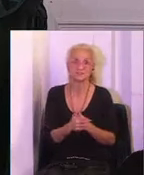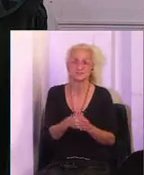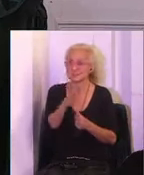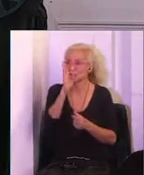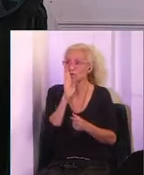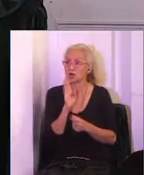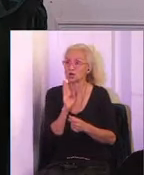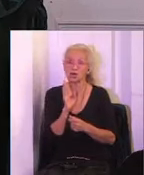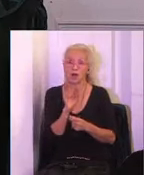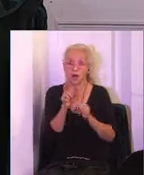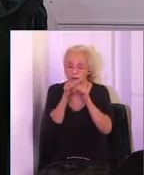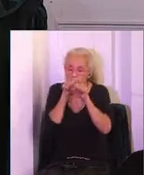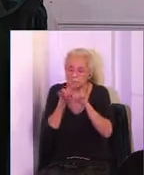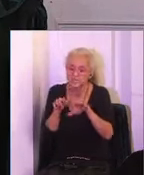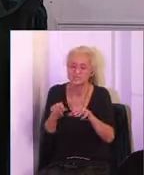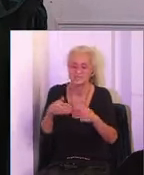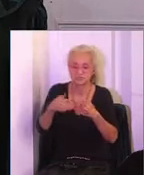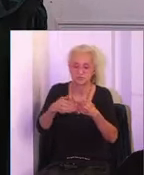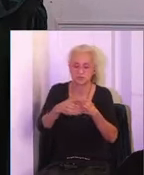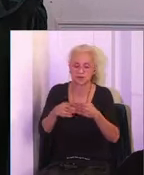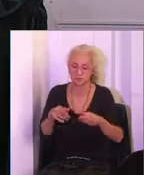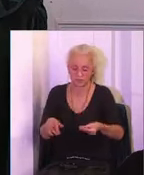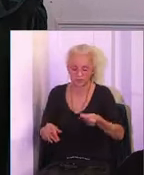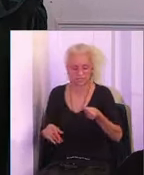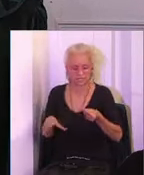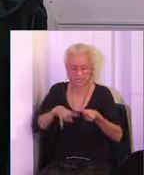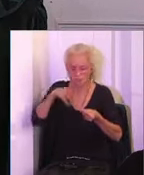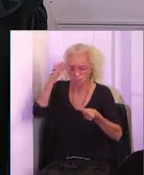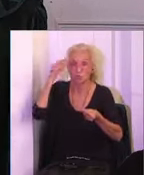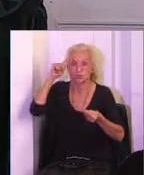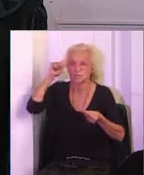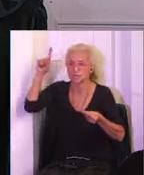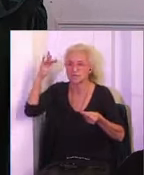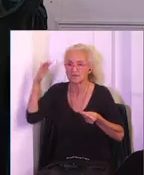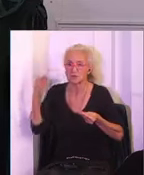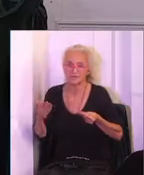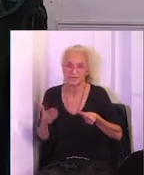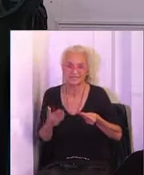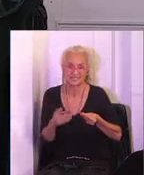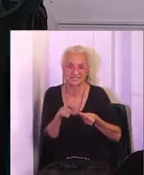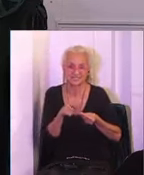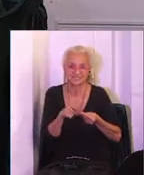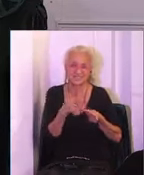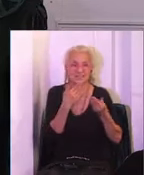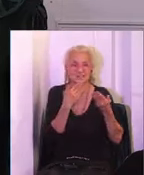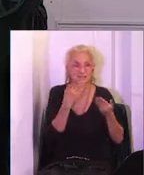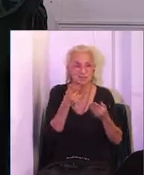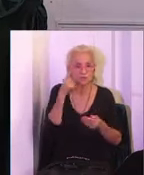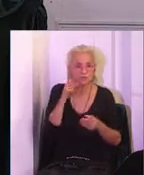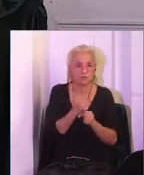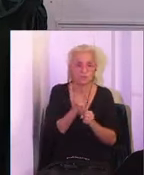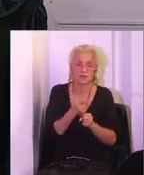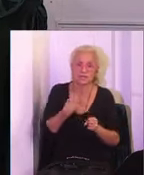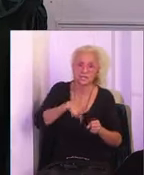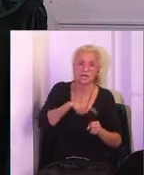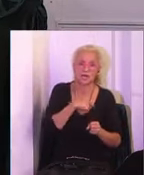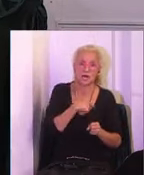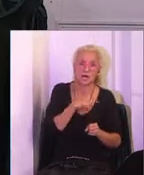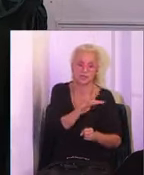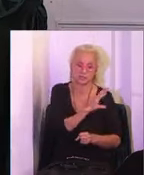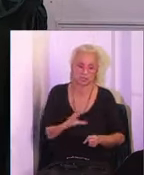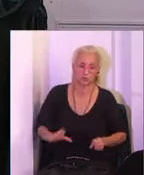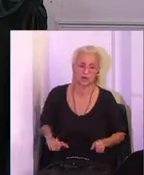God, consecrate this bread that we might learn clearer lessons. Thank you for making us